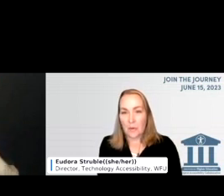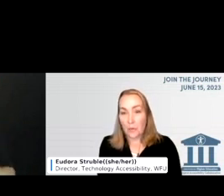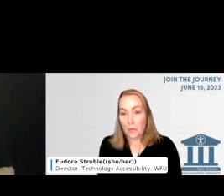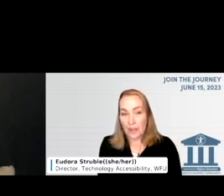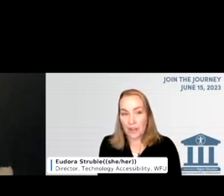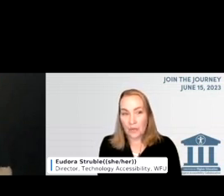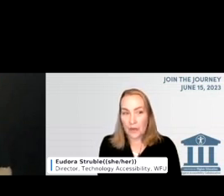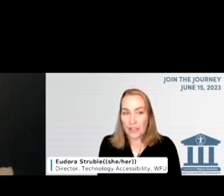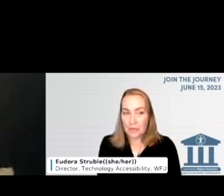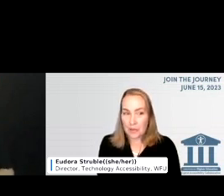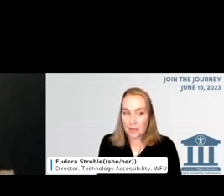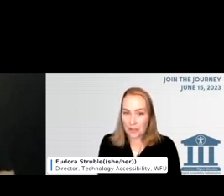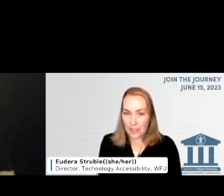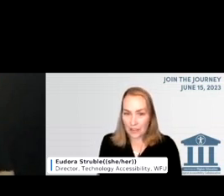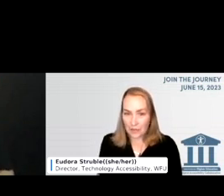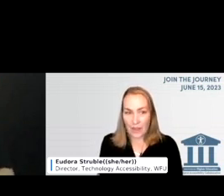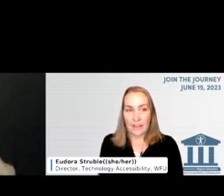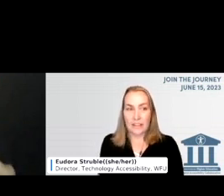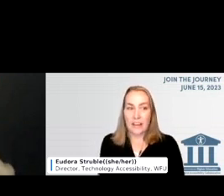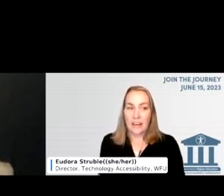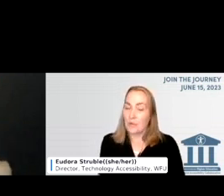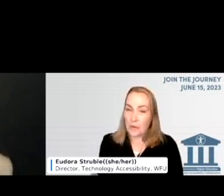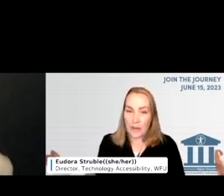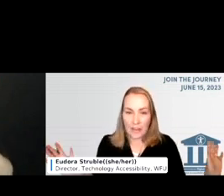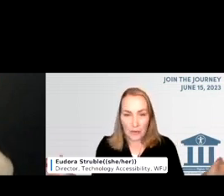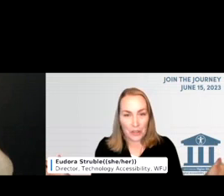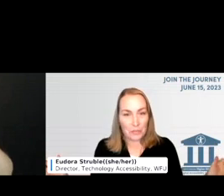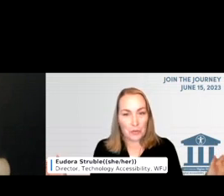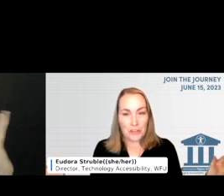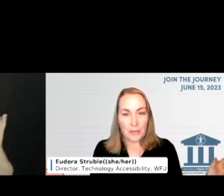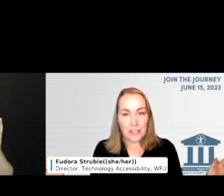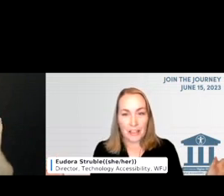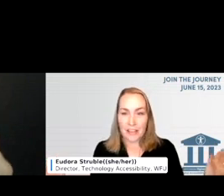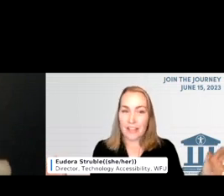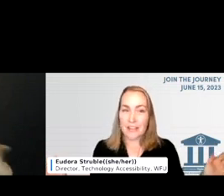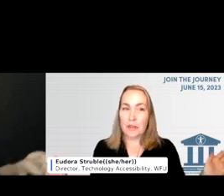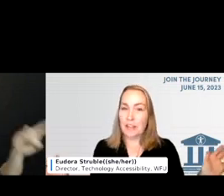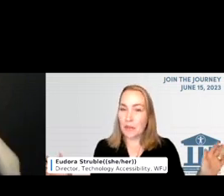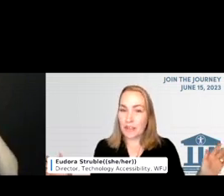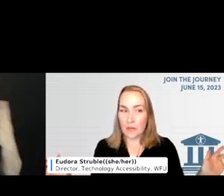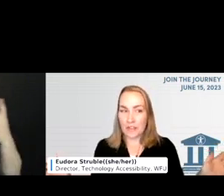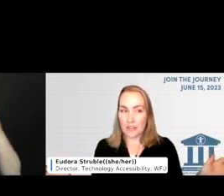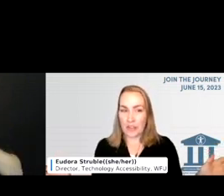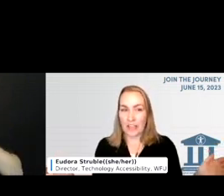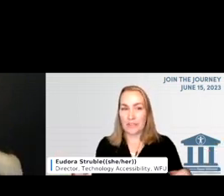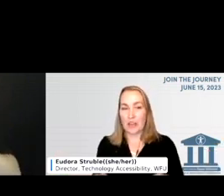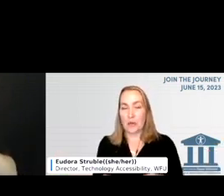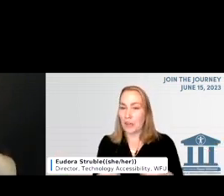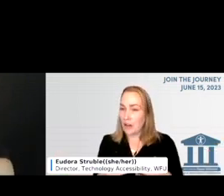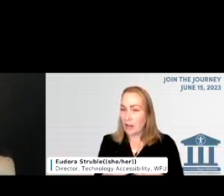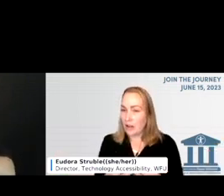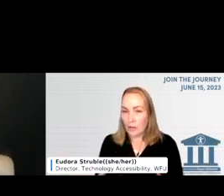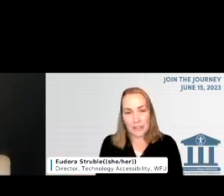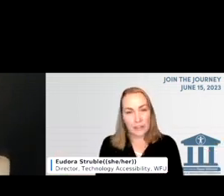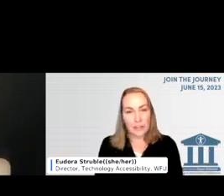we wanted to be sure to tell you that you've heard it multiple times today. Accessibility work is always a journey. So